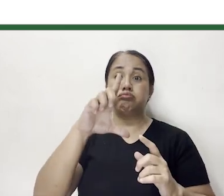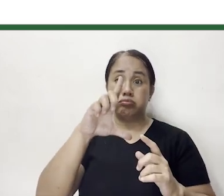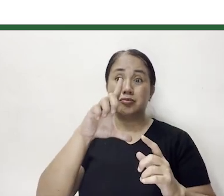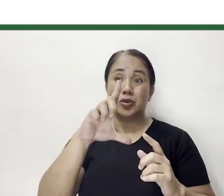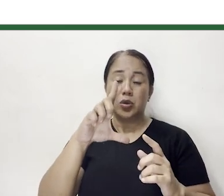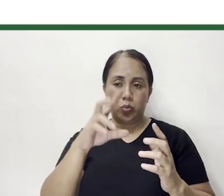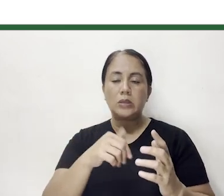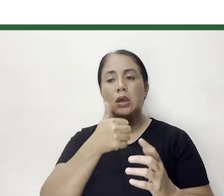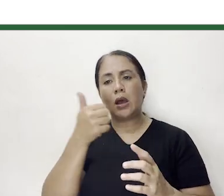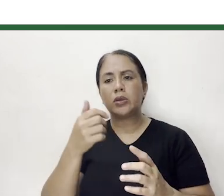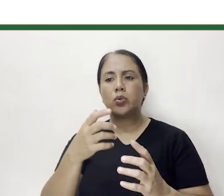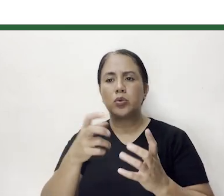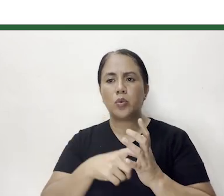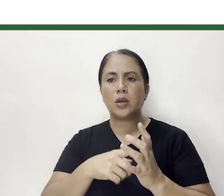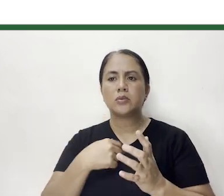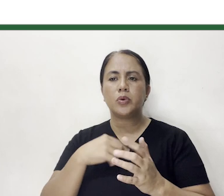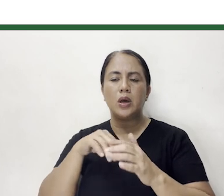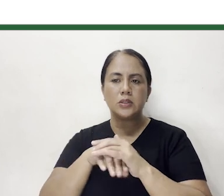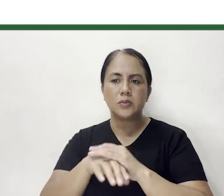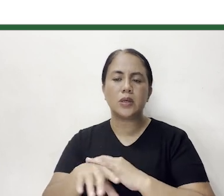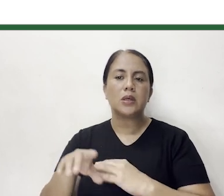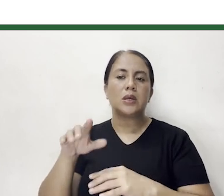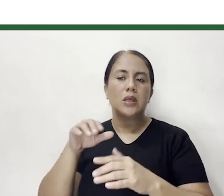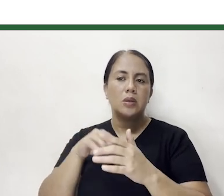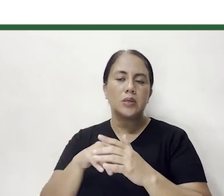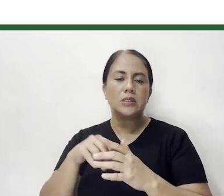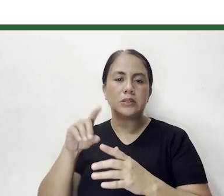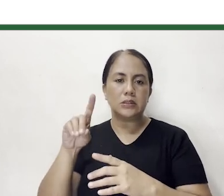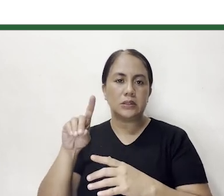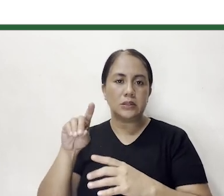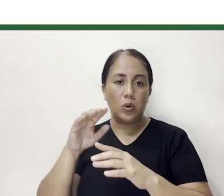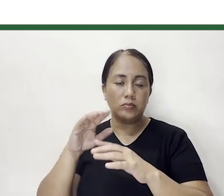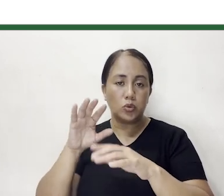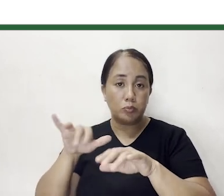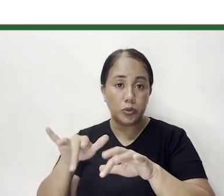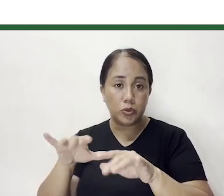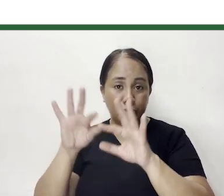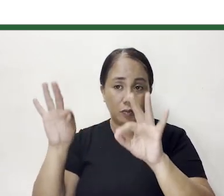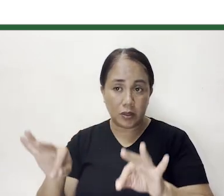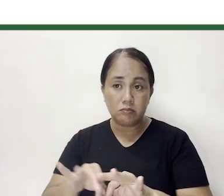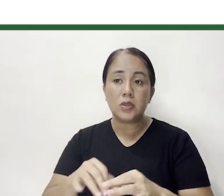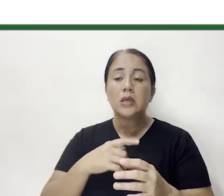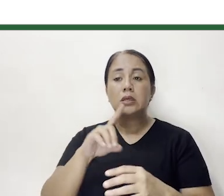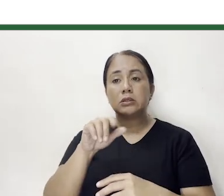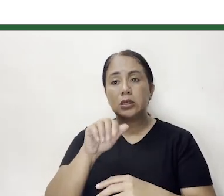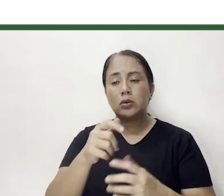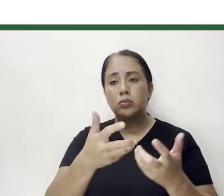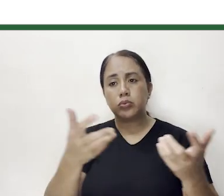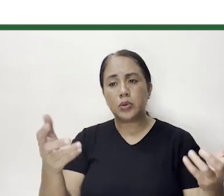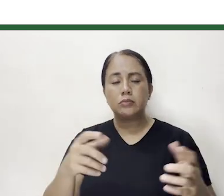documents in large print, while the other requires it to be available in accessible digital format. Data